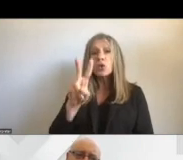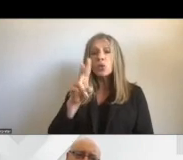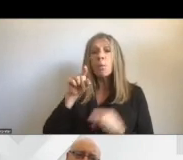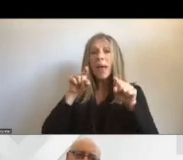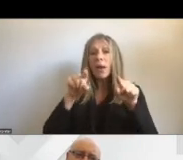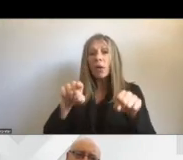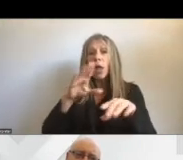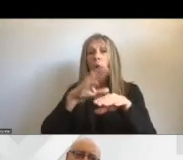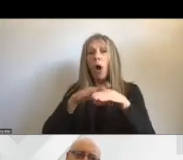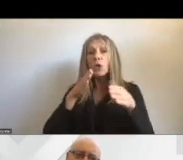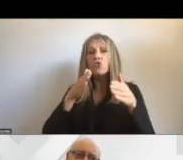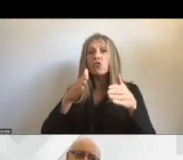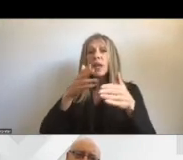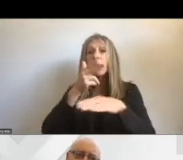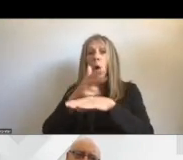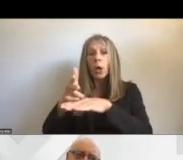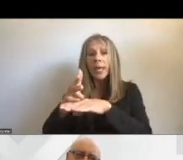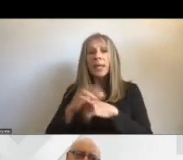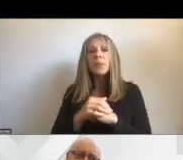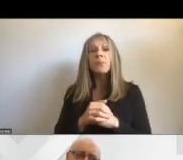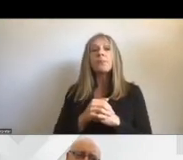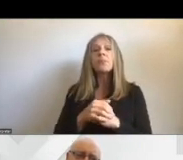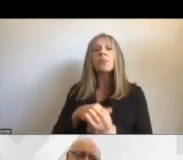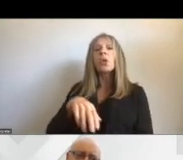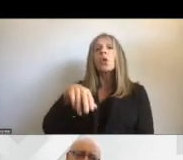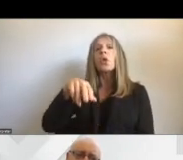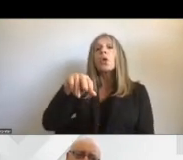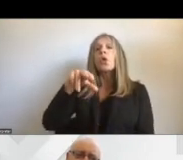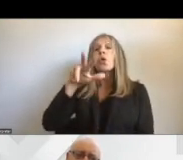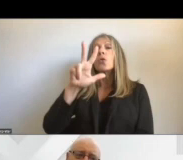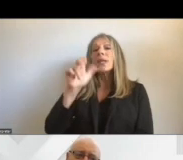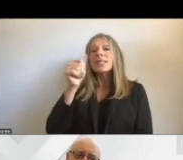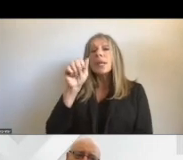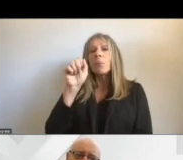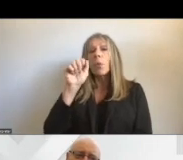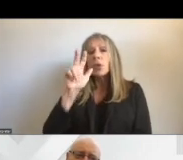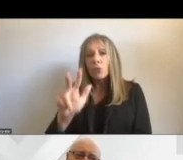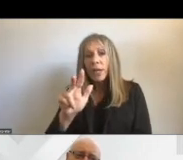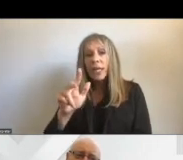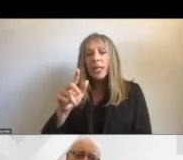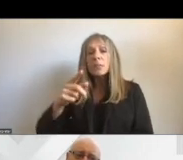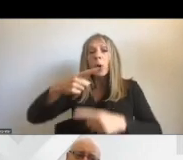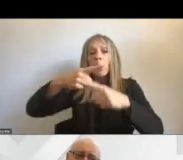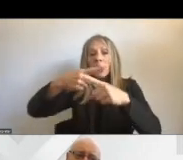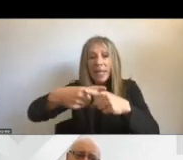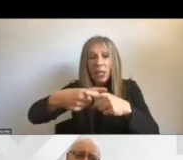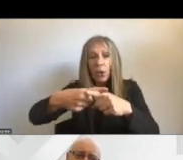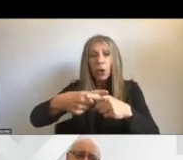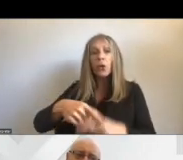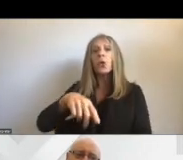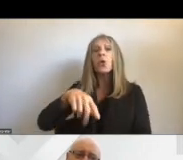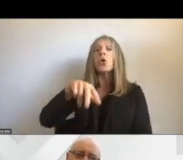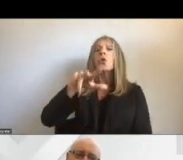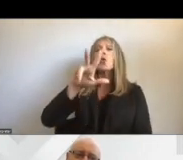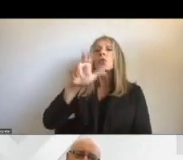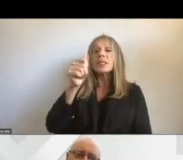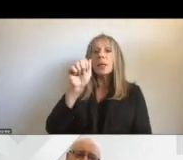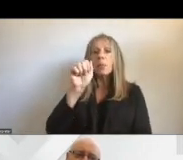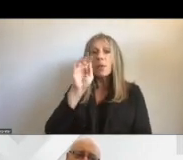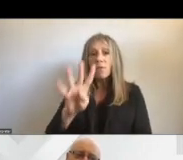The pedestrian push button must vibrate during the walk interval. This is the piece of the requirement that